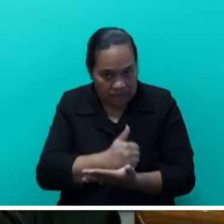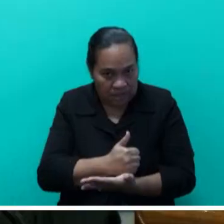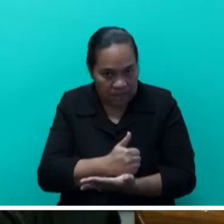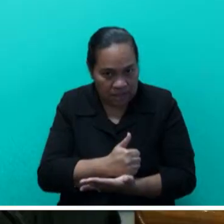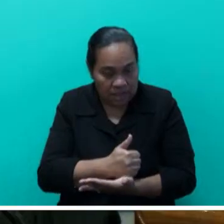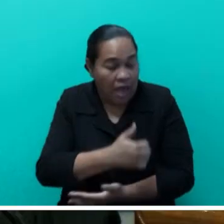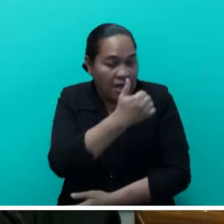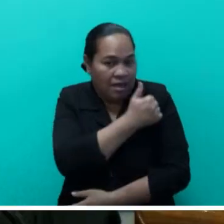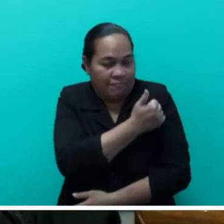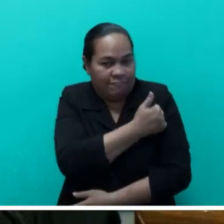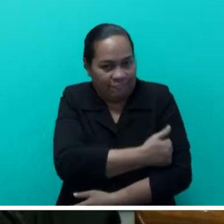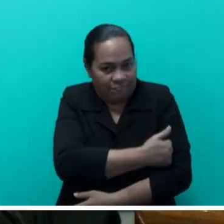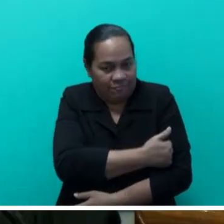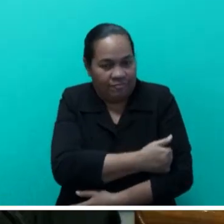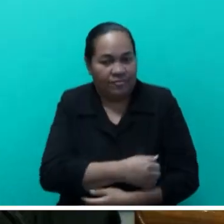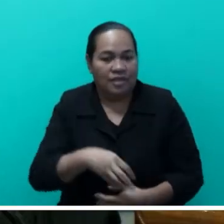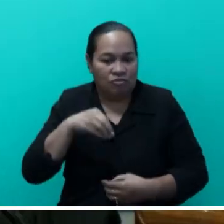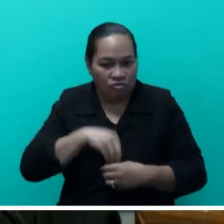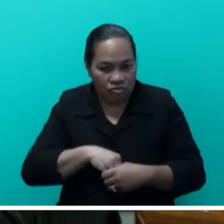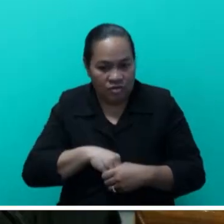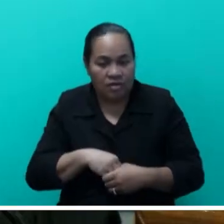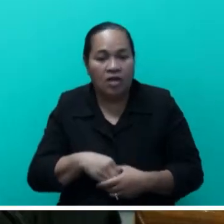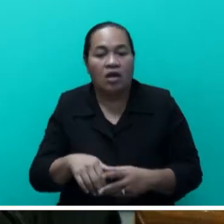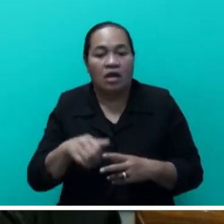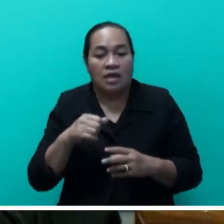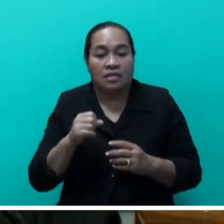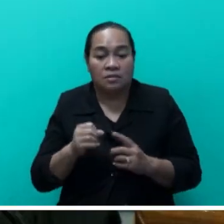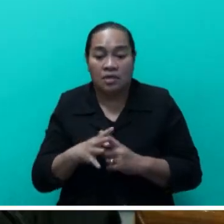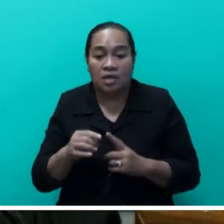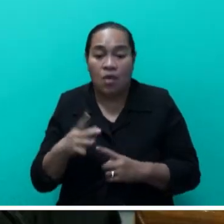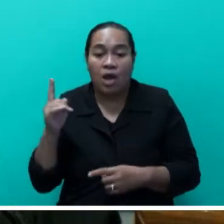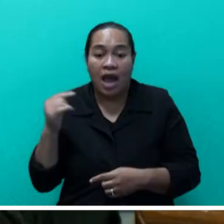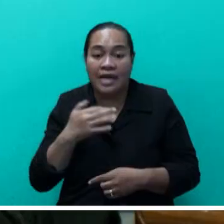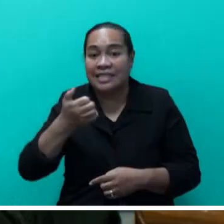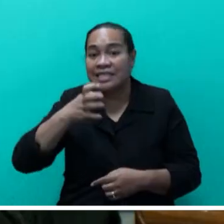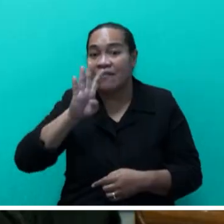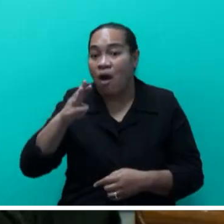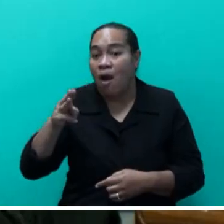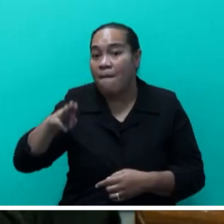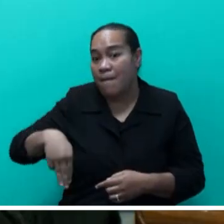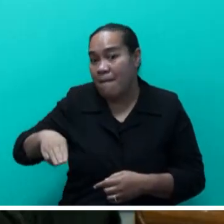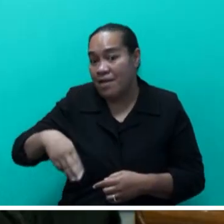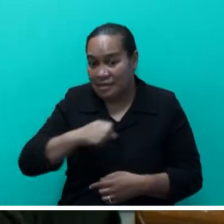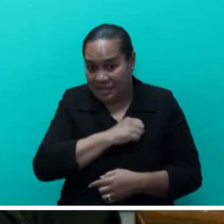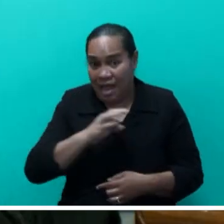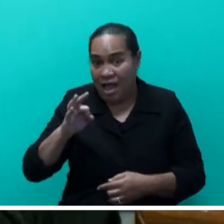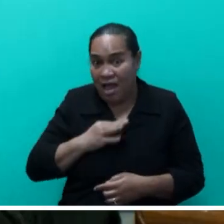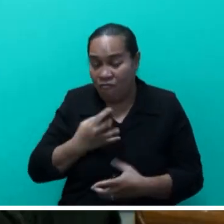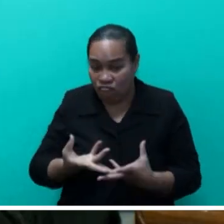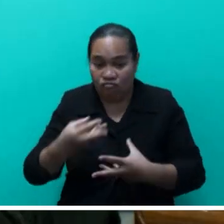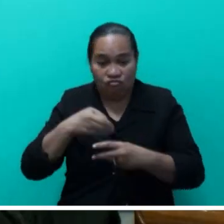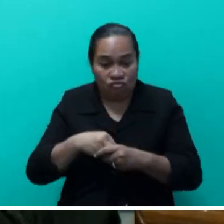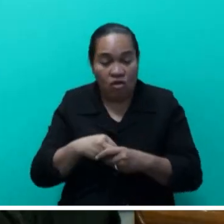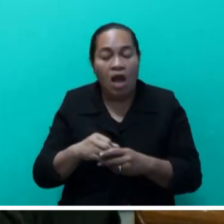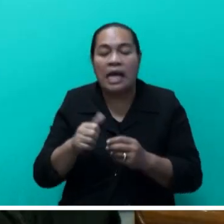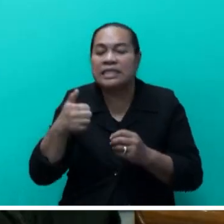of our ministry. By engaging our 164 member staff nationwide in this process, including the 6 additional